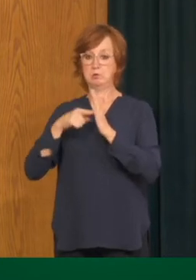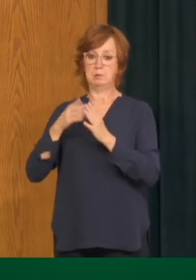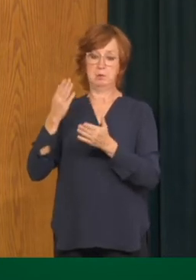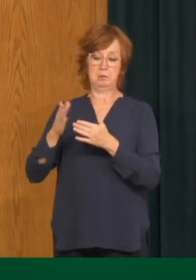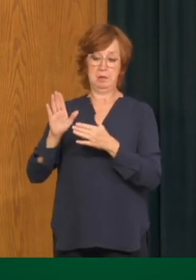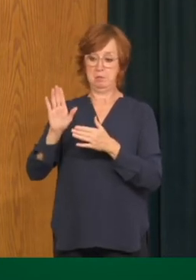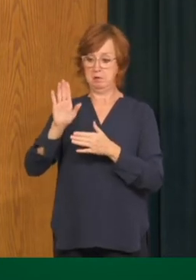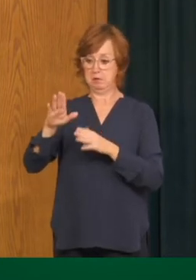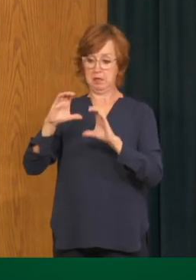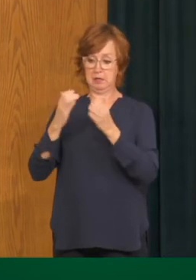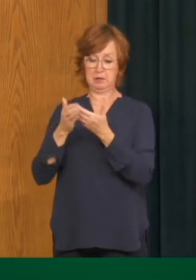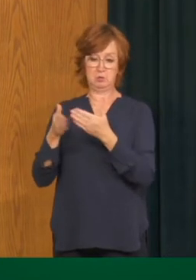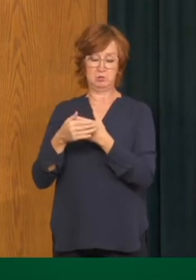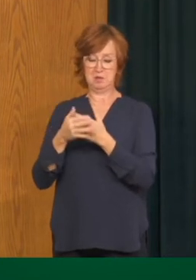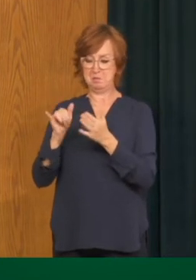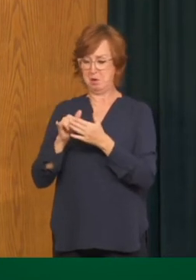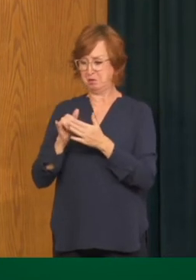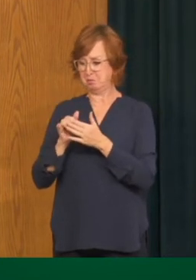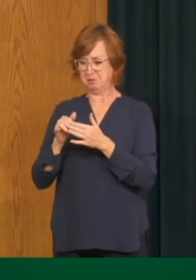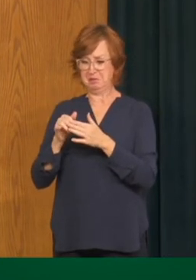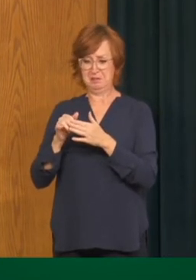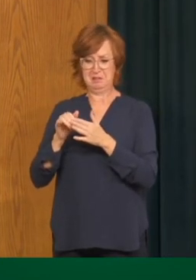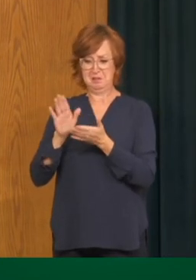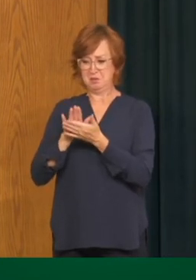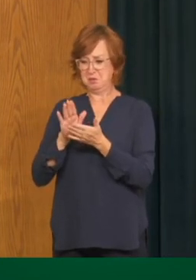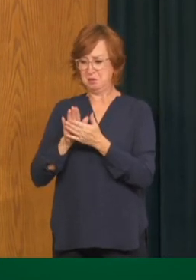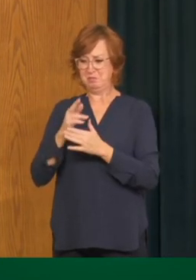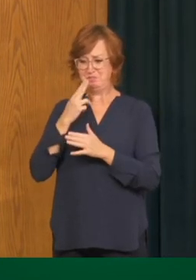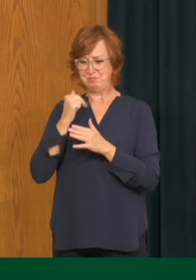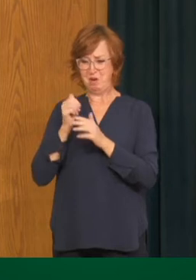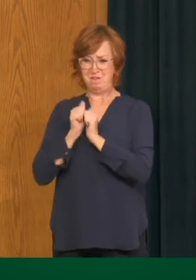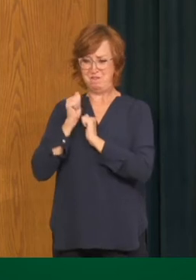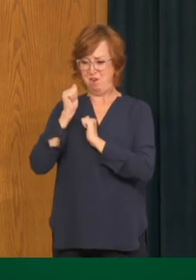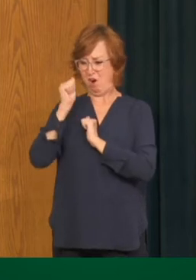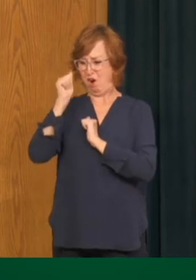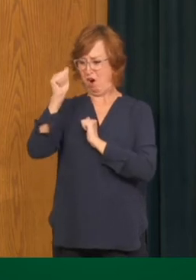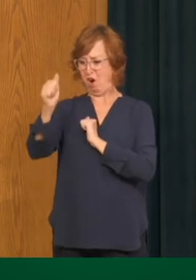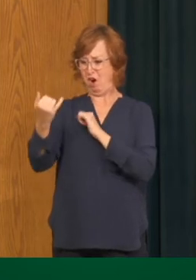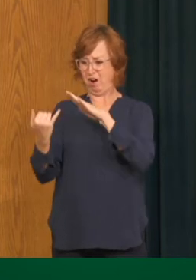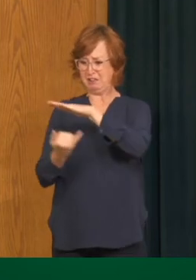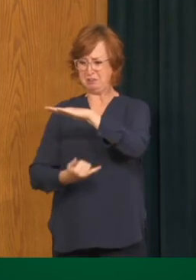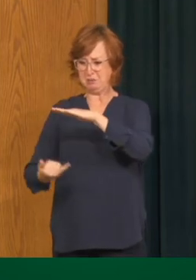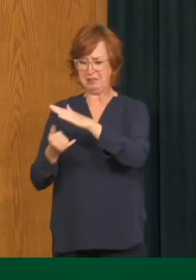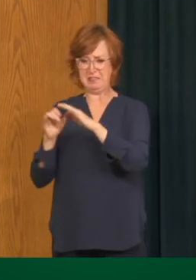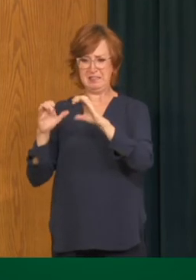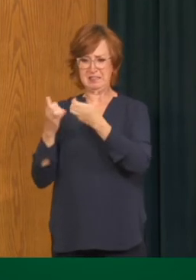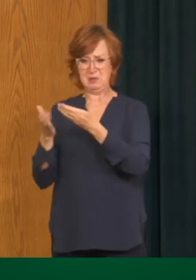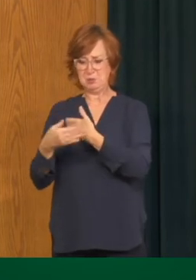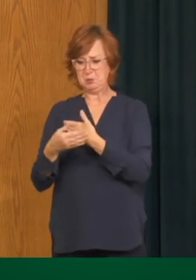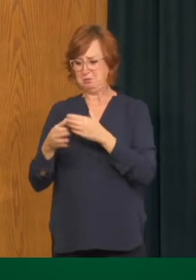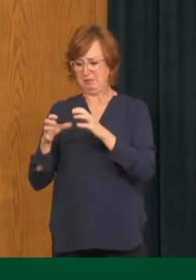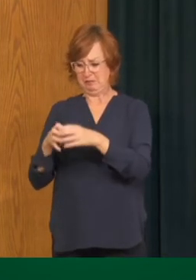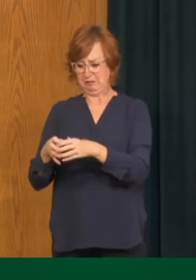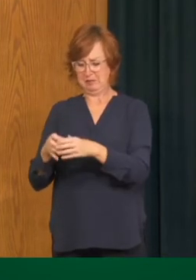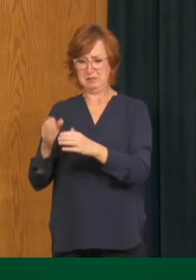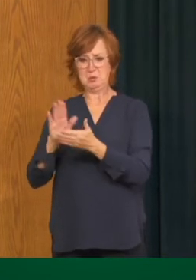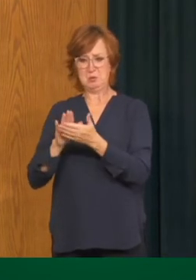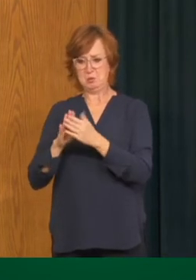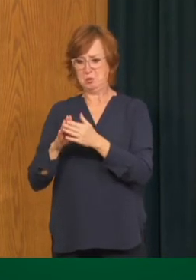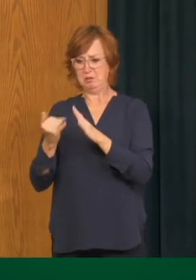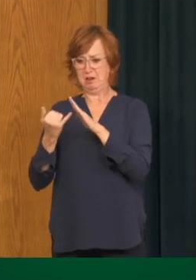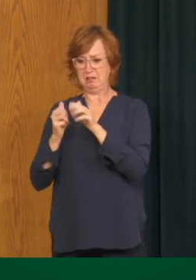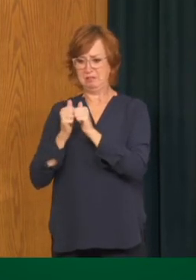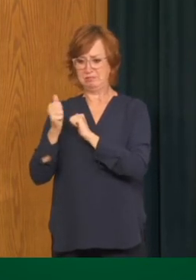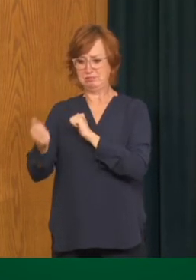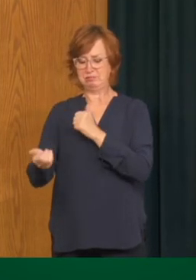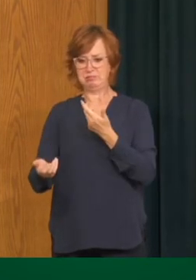size ultimately to half. So on class size, that is an active discussion within not only the government, but within